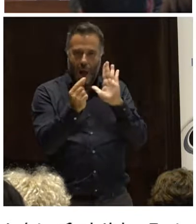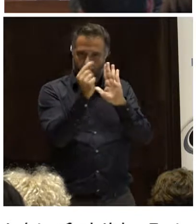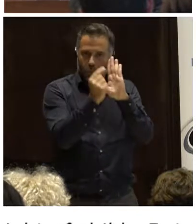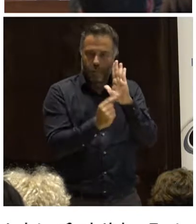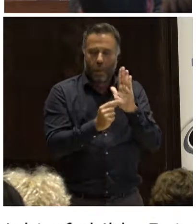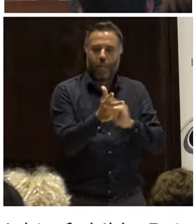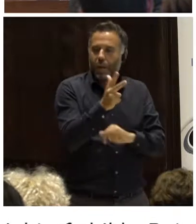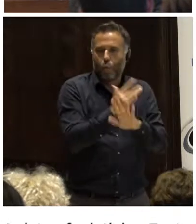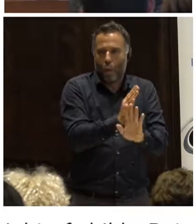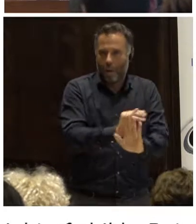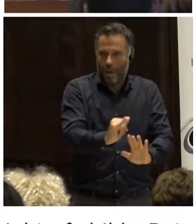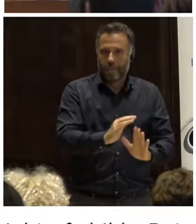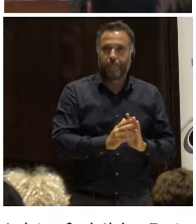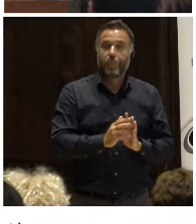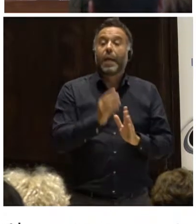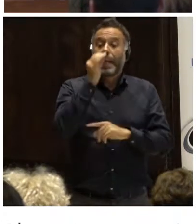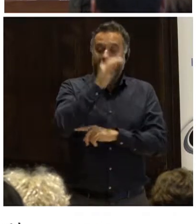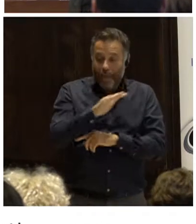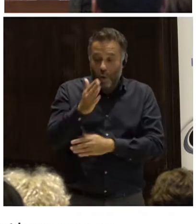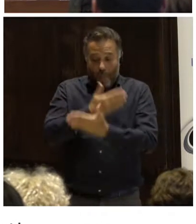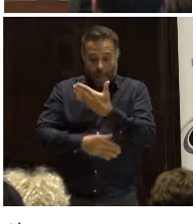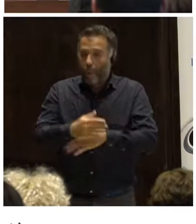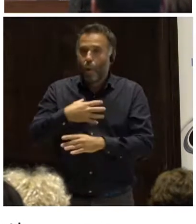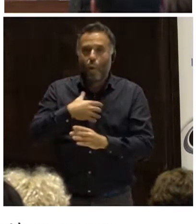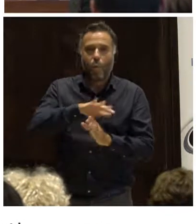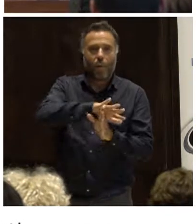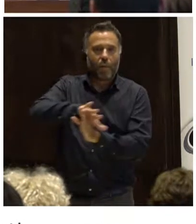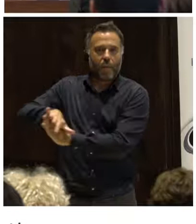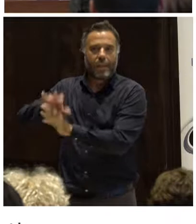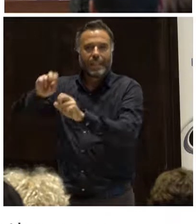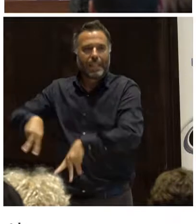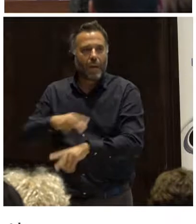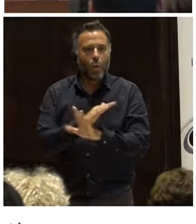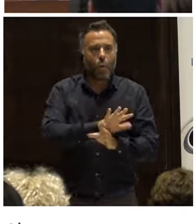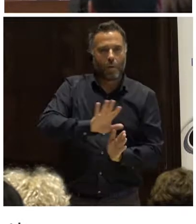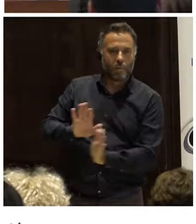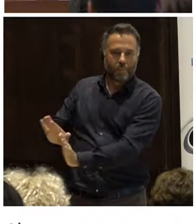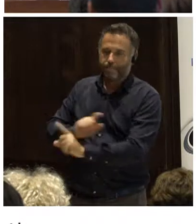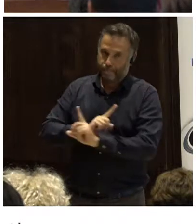disabilities must not be deprived of play, and children with disabilities should be